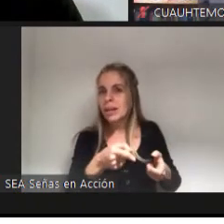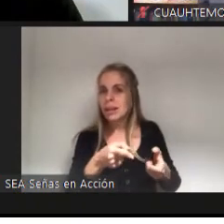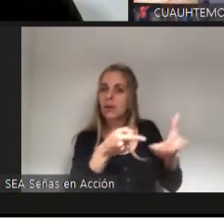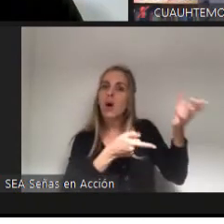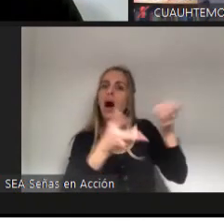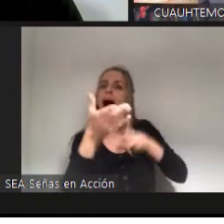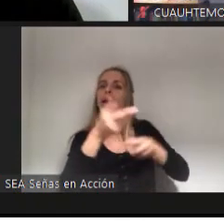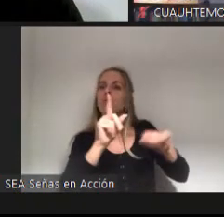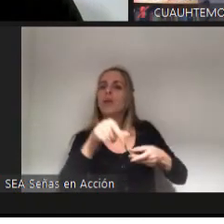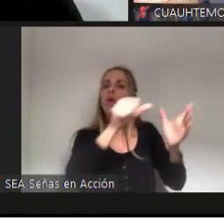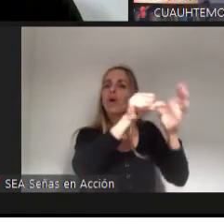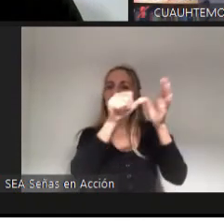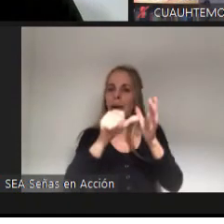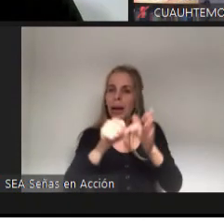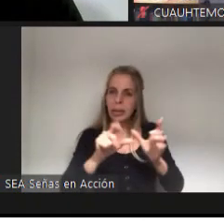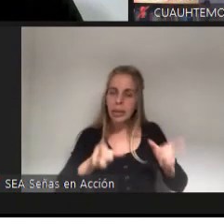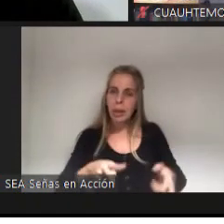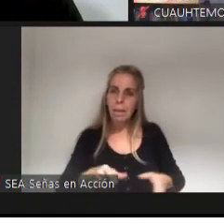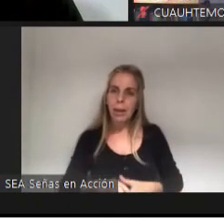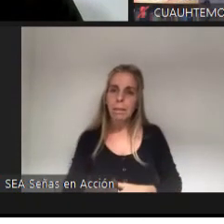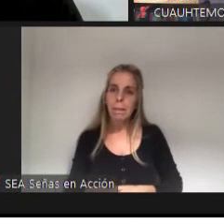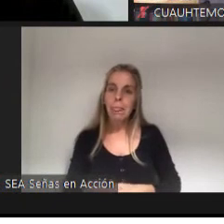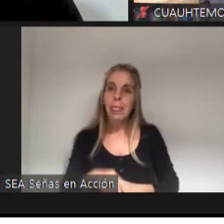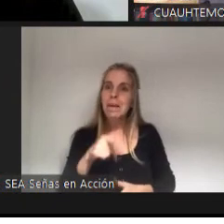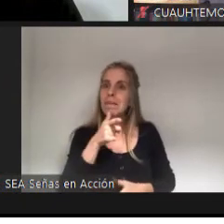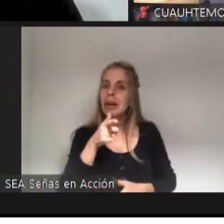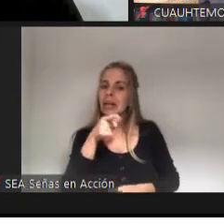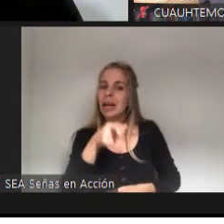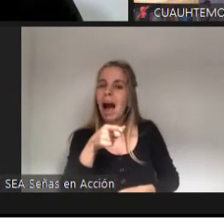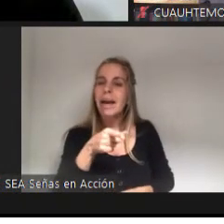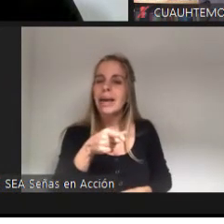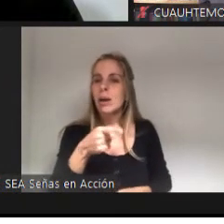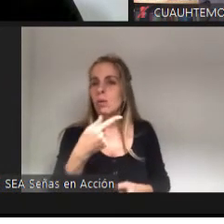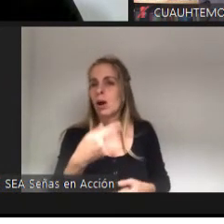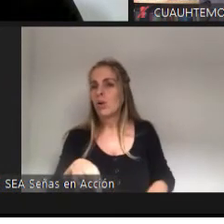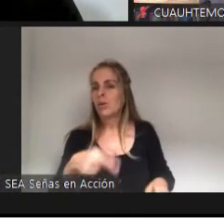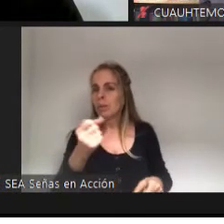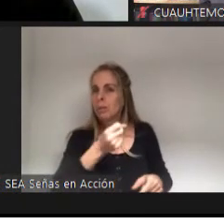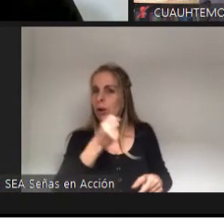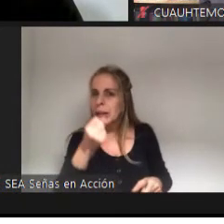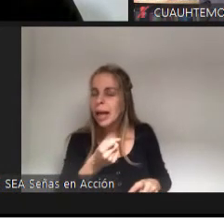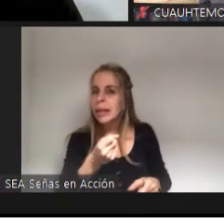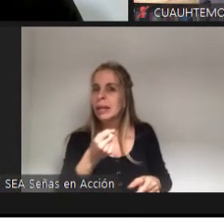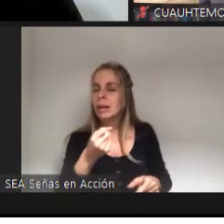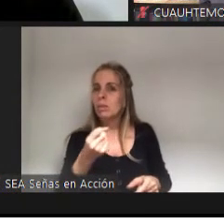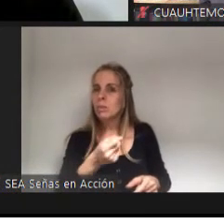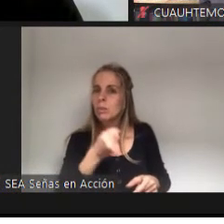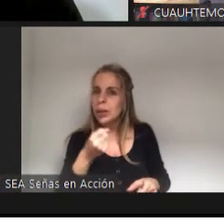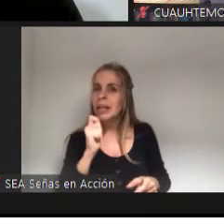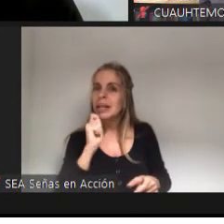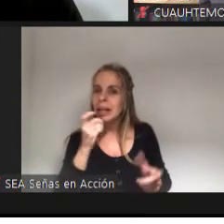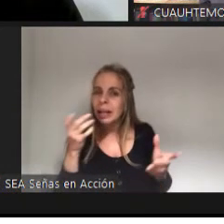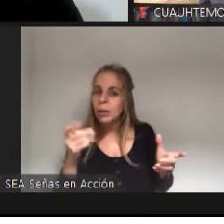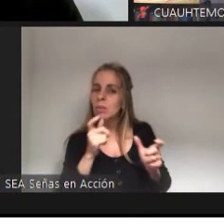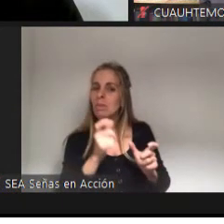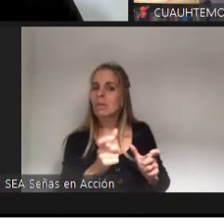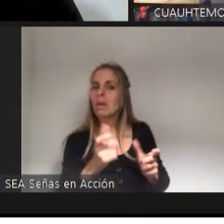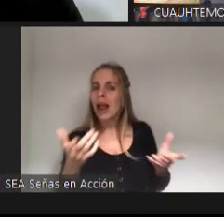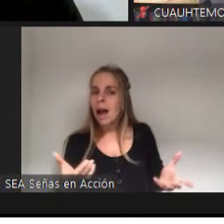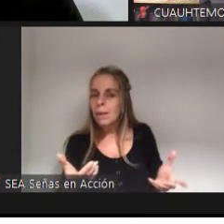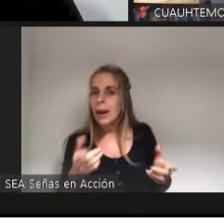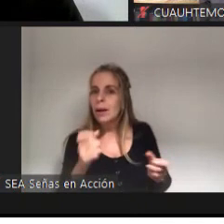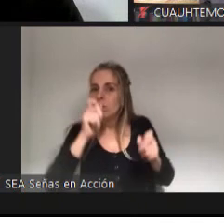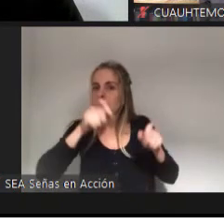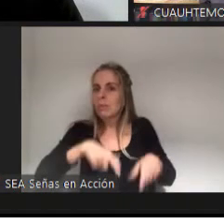of notions. That's definitely the case. I believe there is a wealth of notions. There is a wealth in